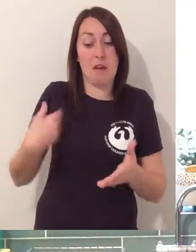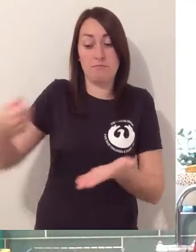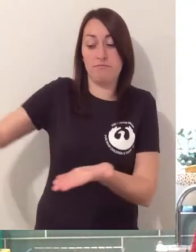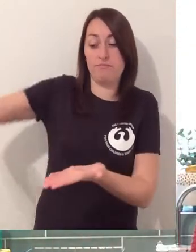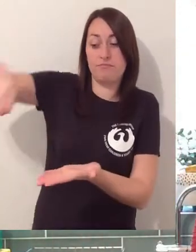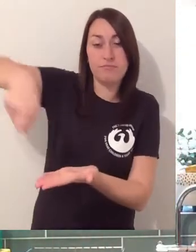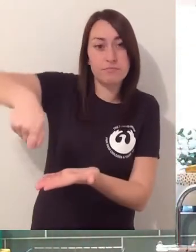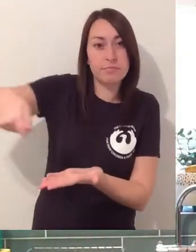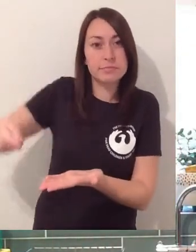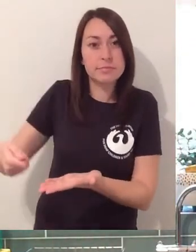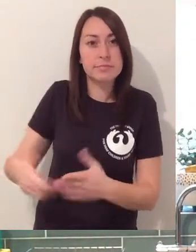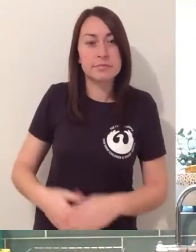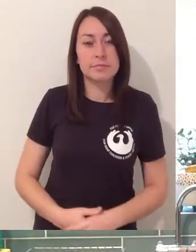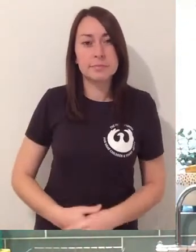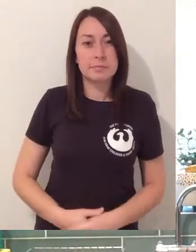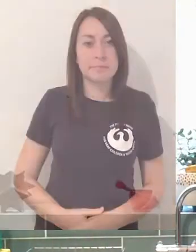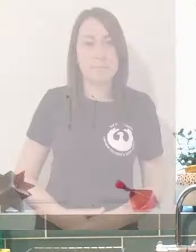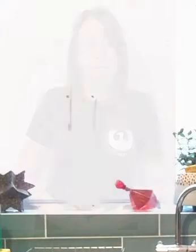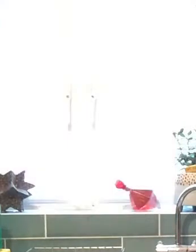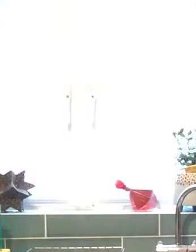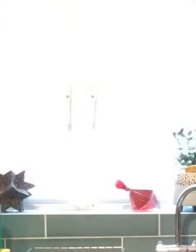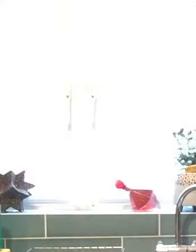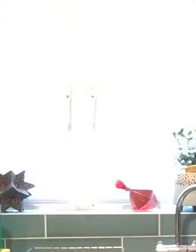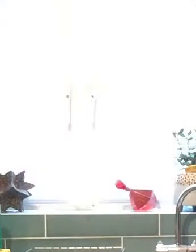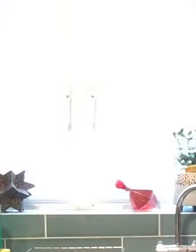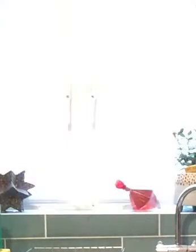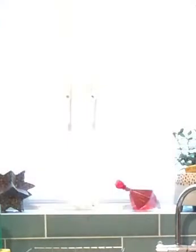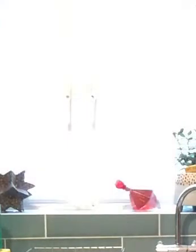So what we're going to do is we're going to pour the lime juice in.